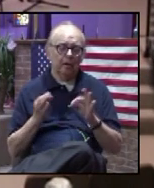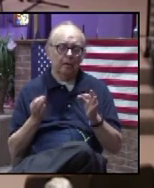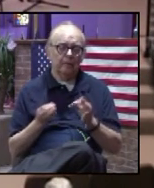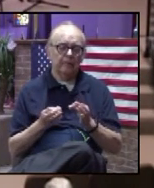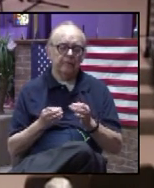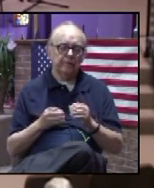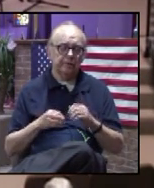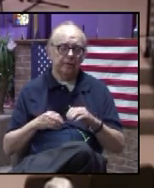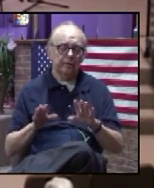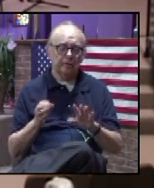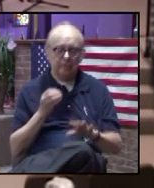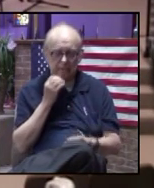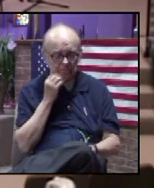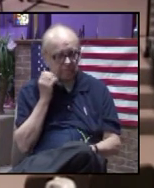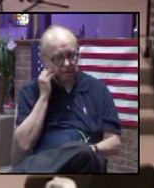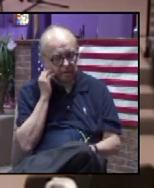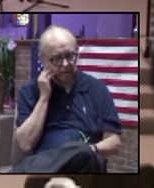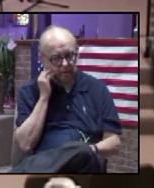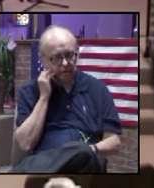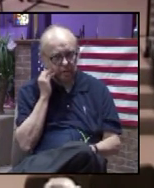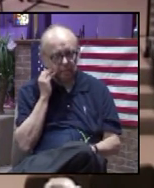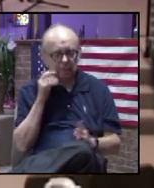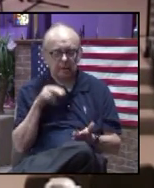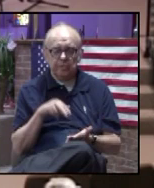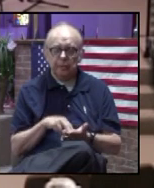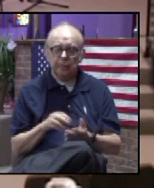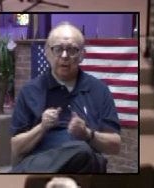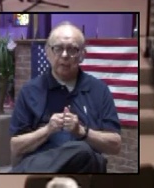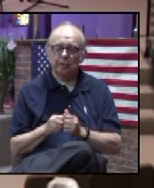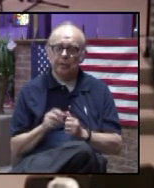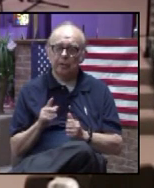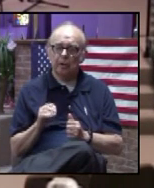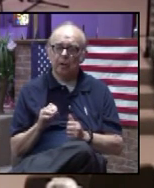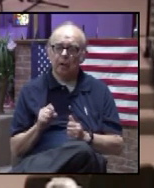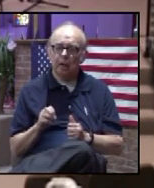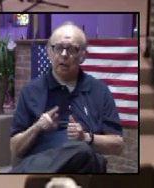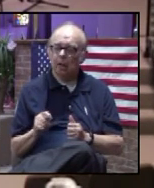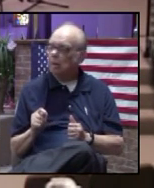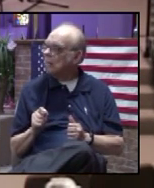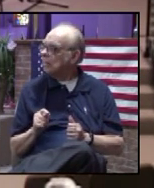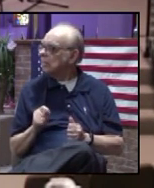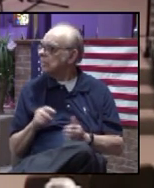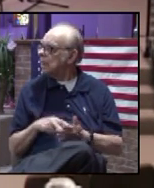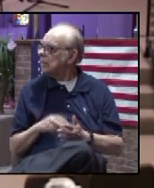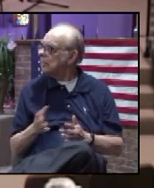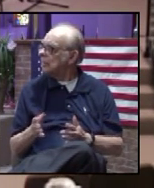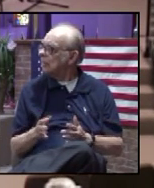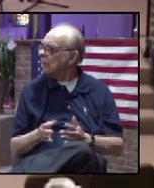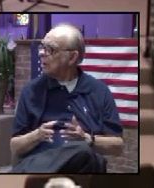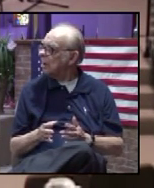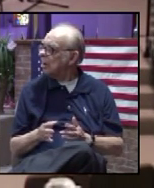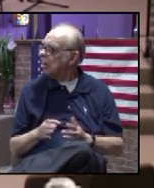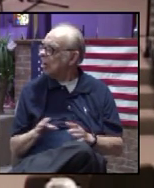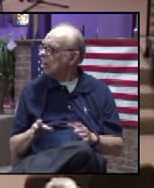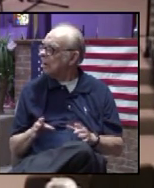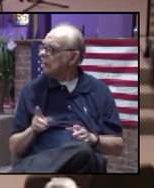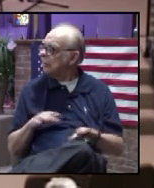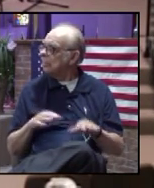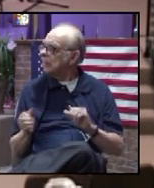dismissed, do you stand there with the casket? And do you stand there with the casket? Or do you